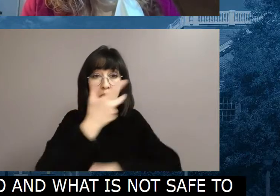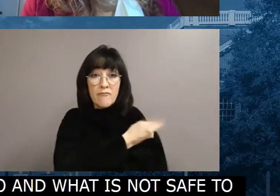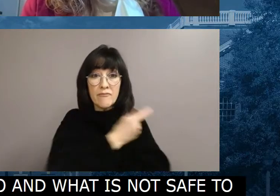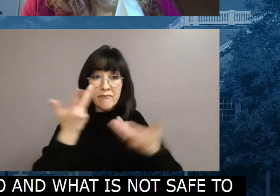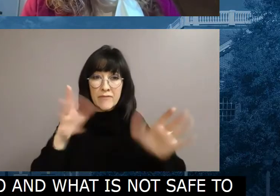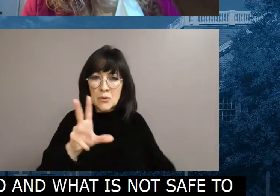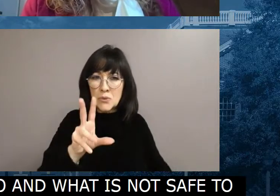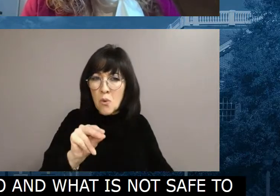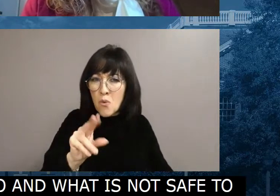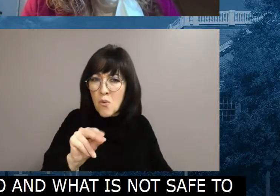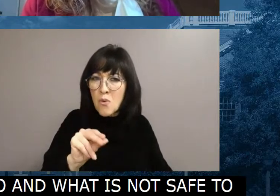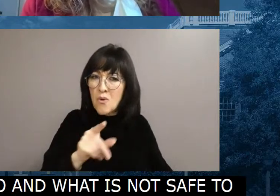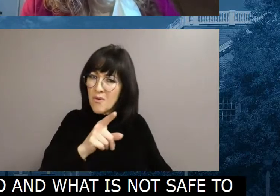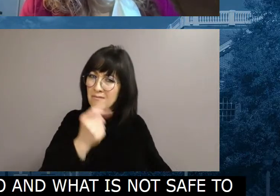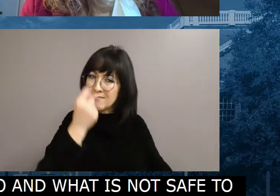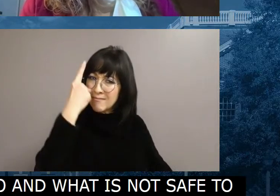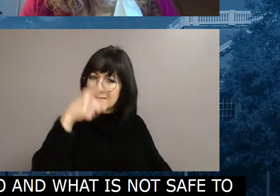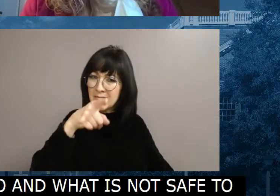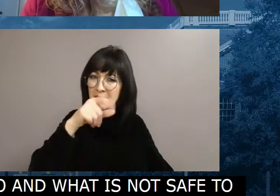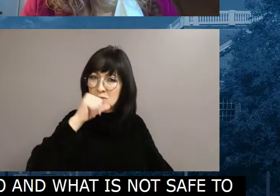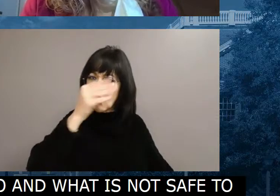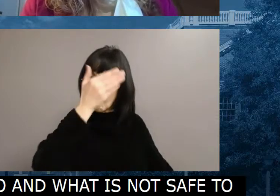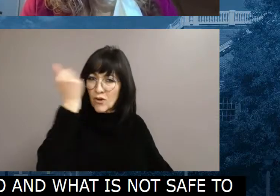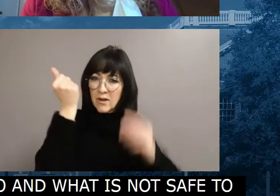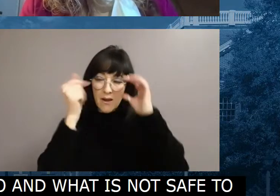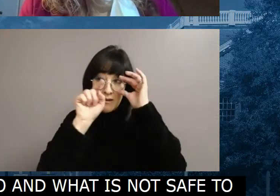a little bit? You have to be realistic